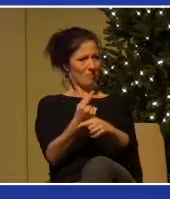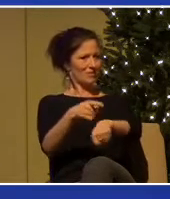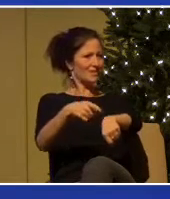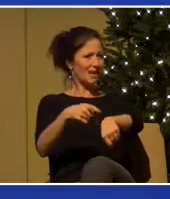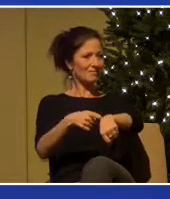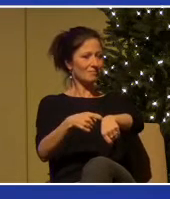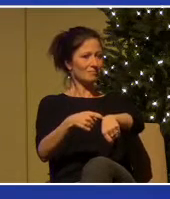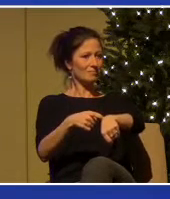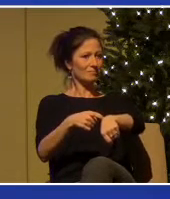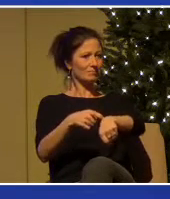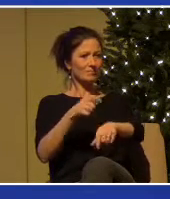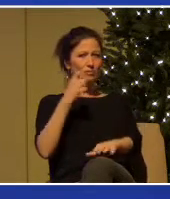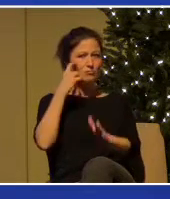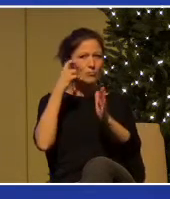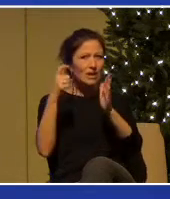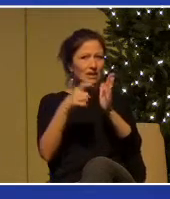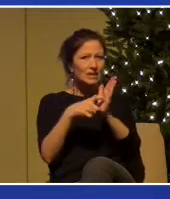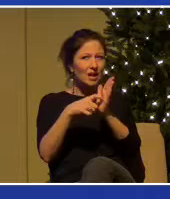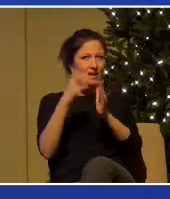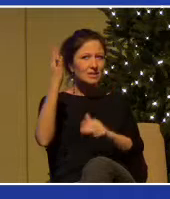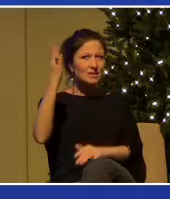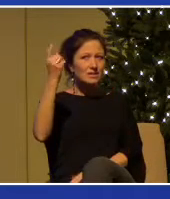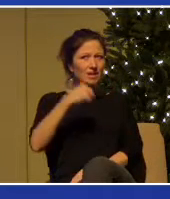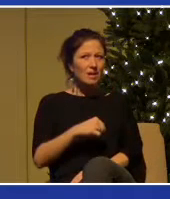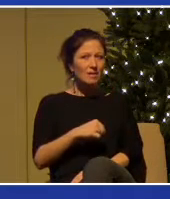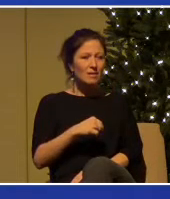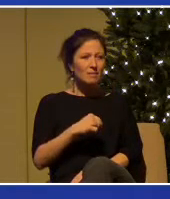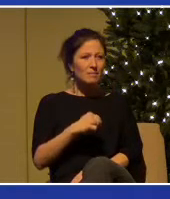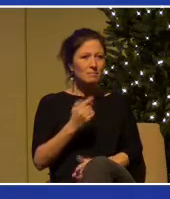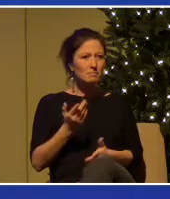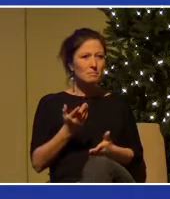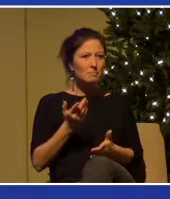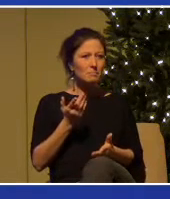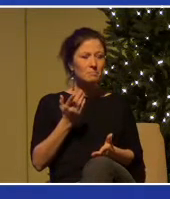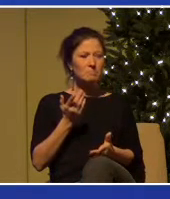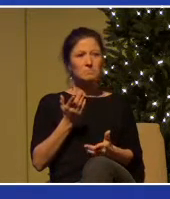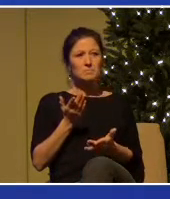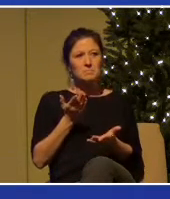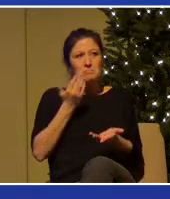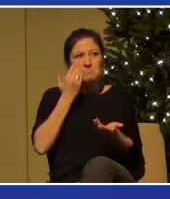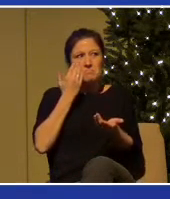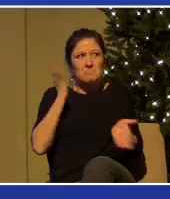We don't always recognize his coming because we may have an idea of what that will look like.